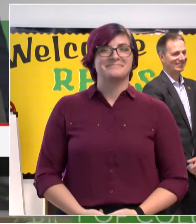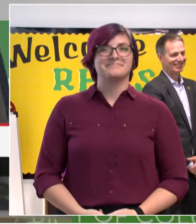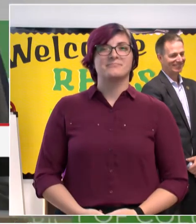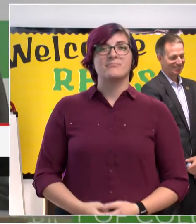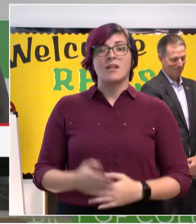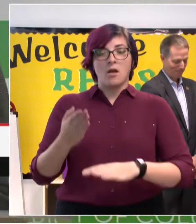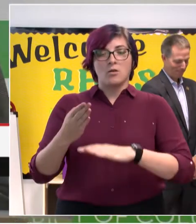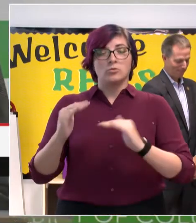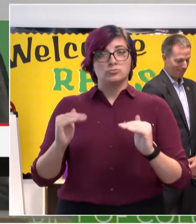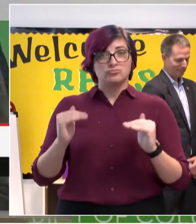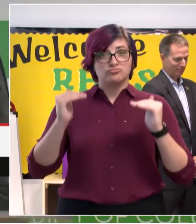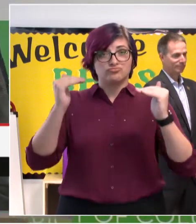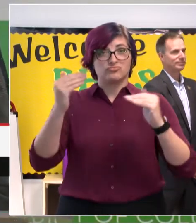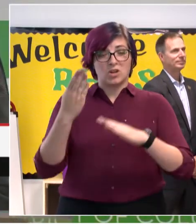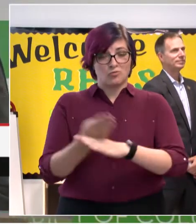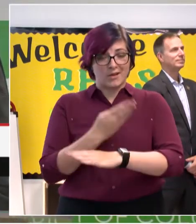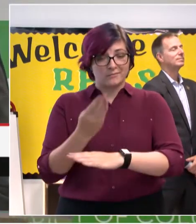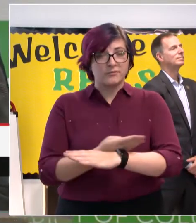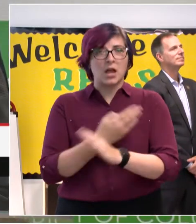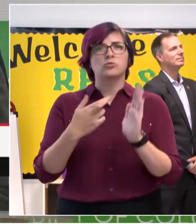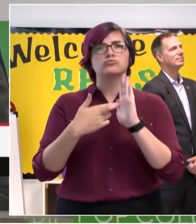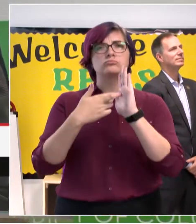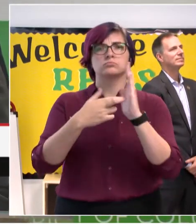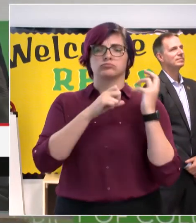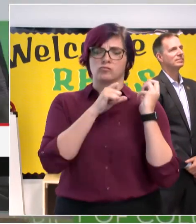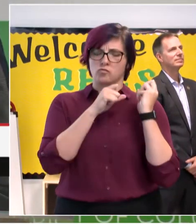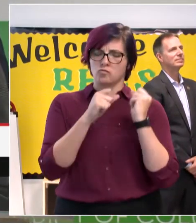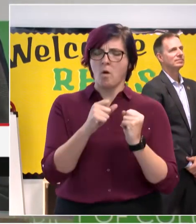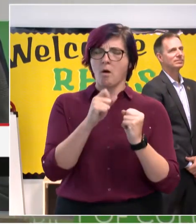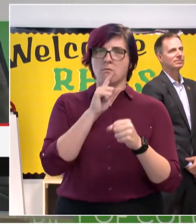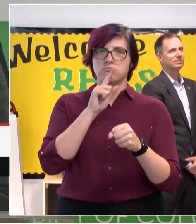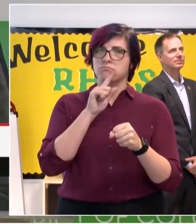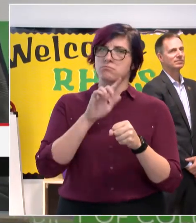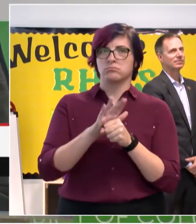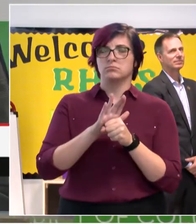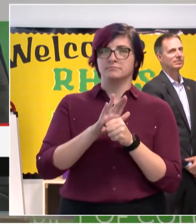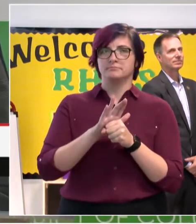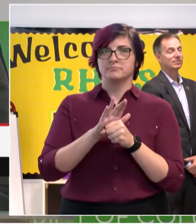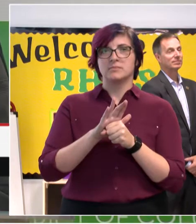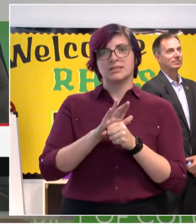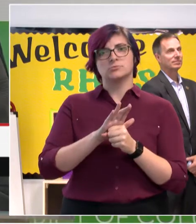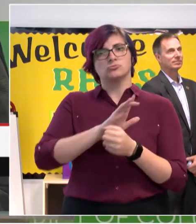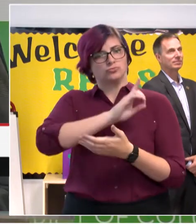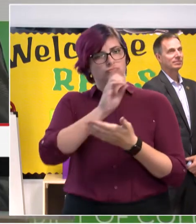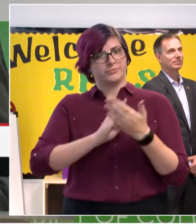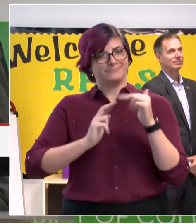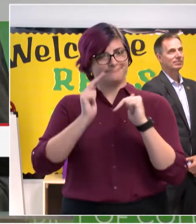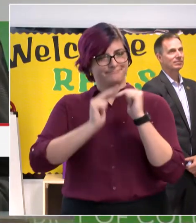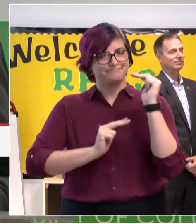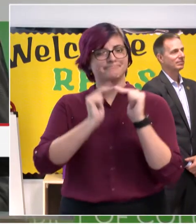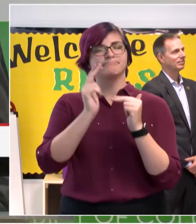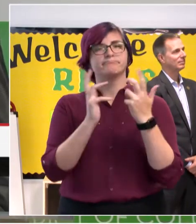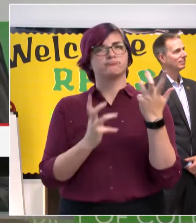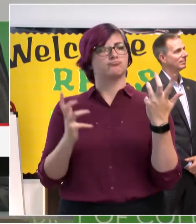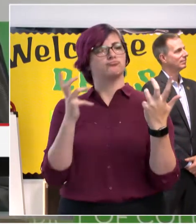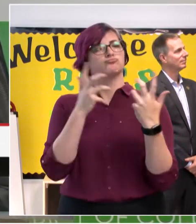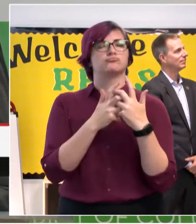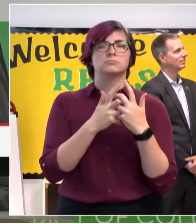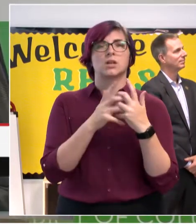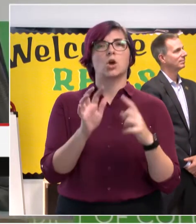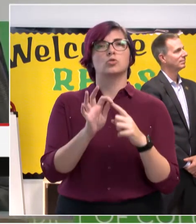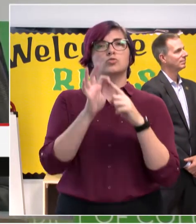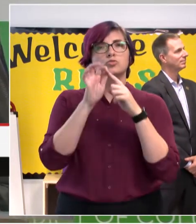The increase in school renovations represents a strong commitment to designing facilities that match the unique needs